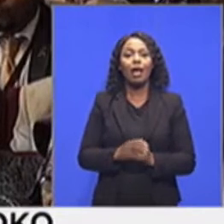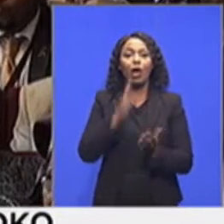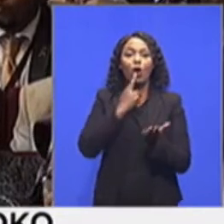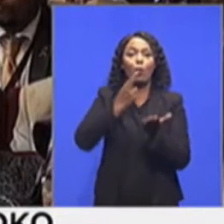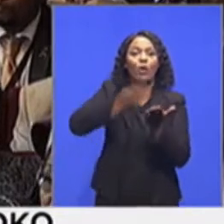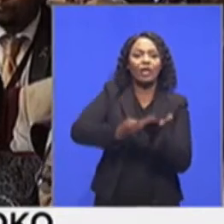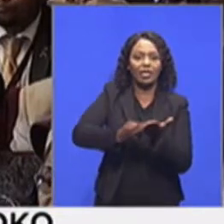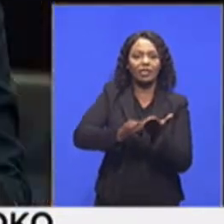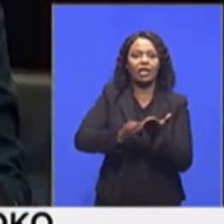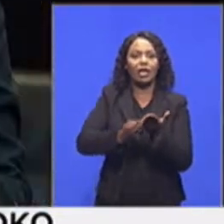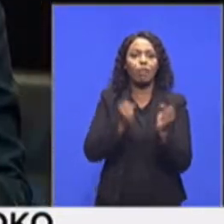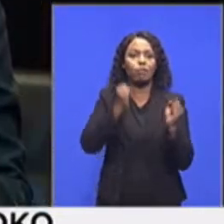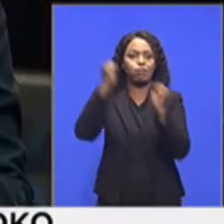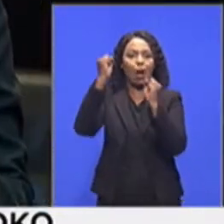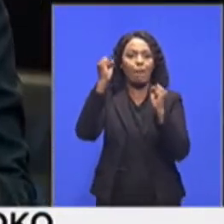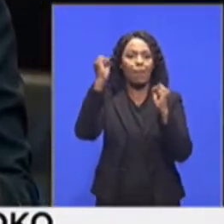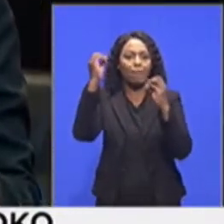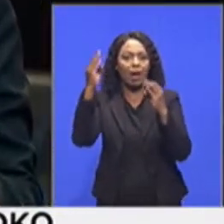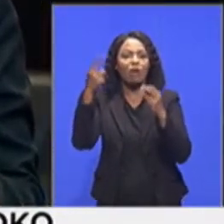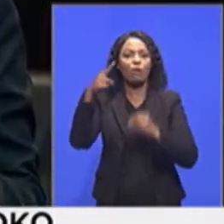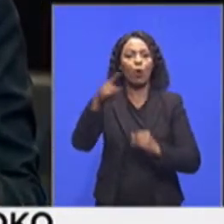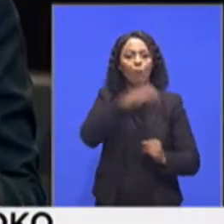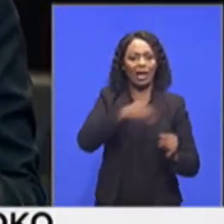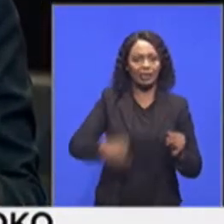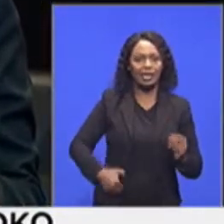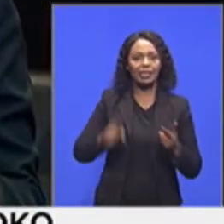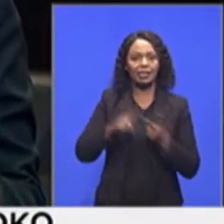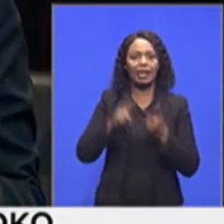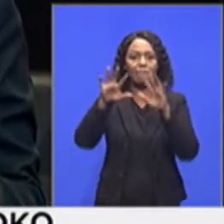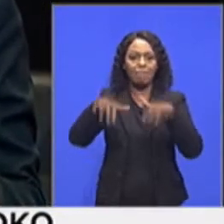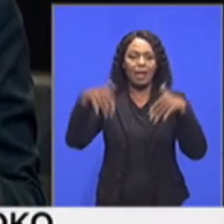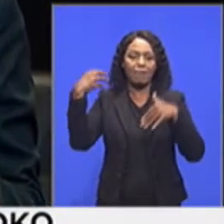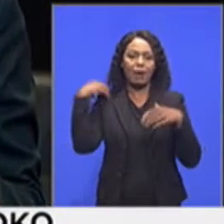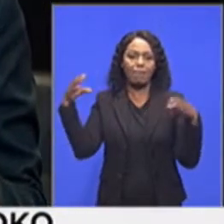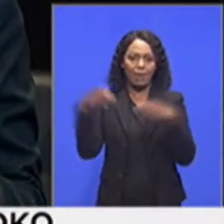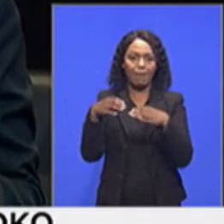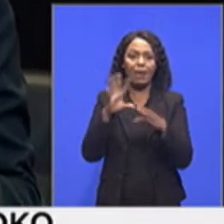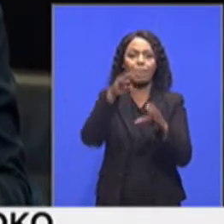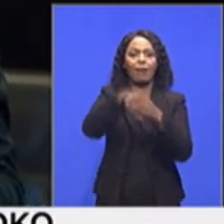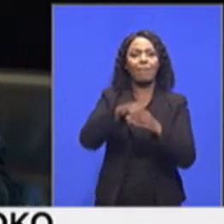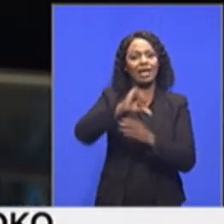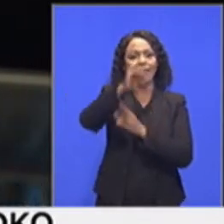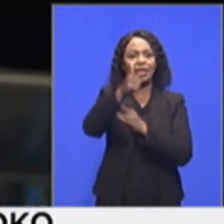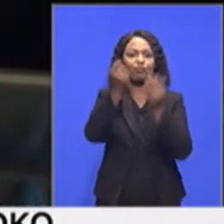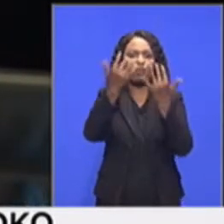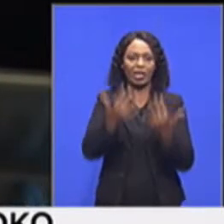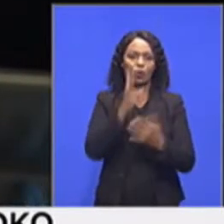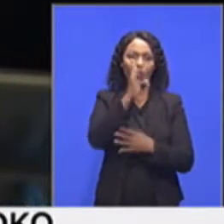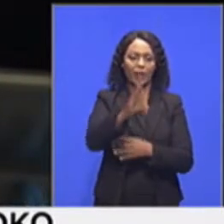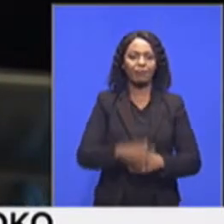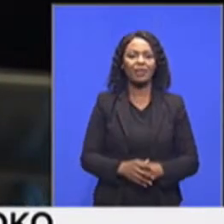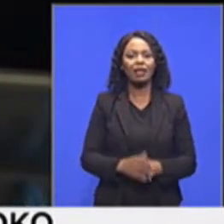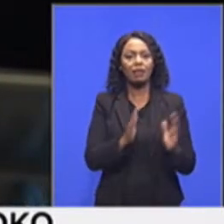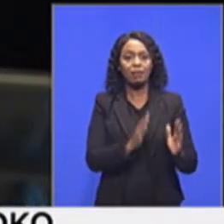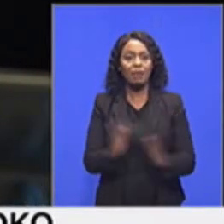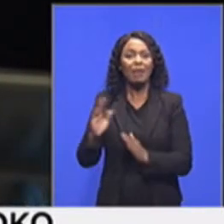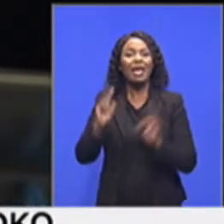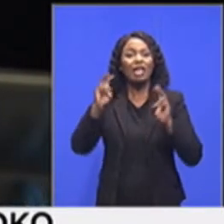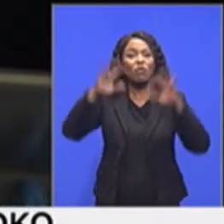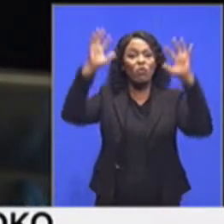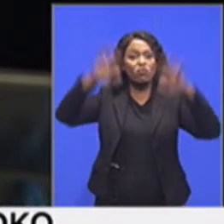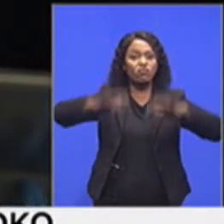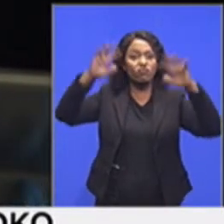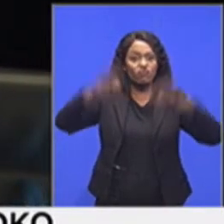Cabinet and should form part of the next budget. In relation to the recent floods and the national